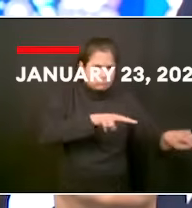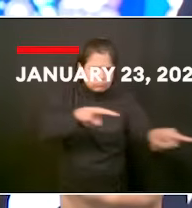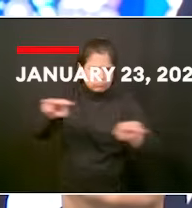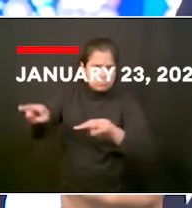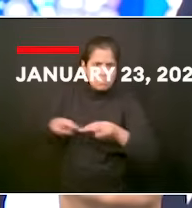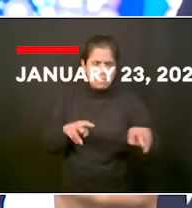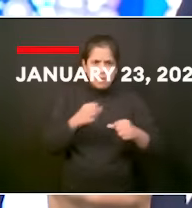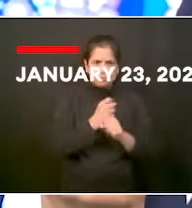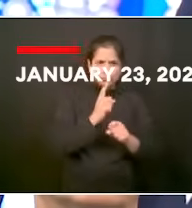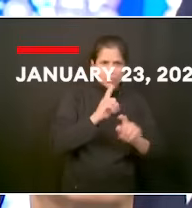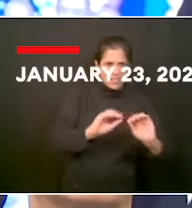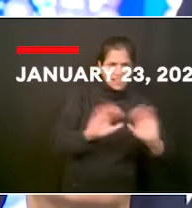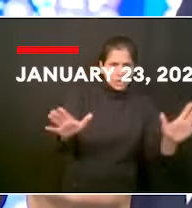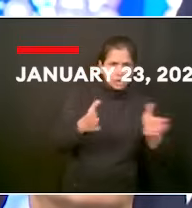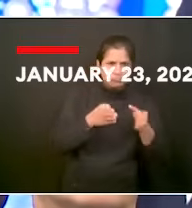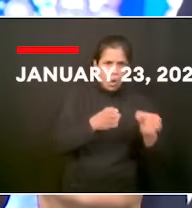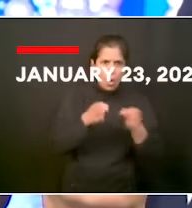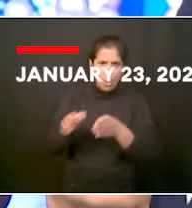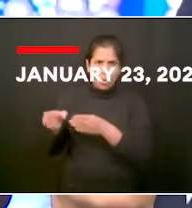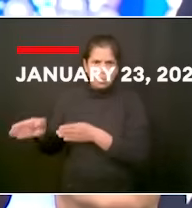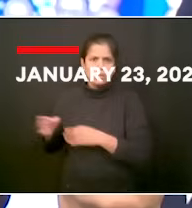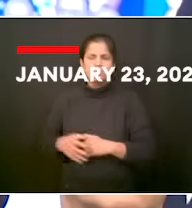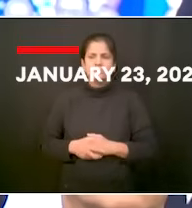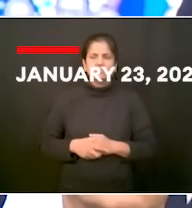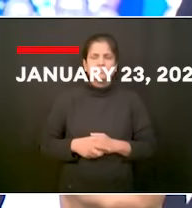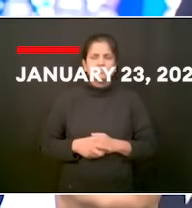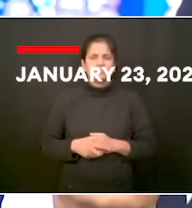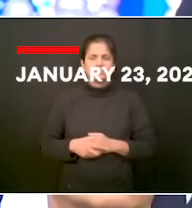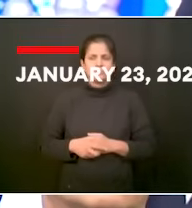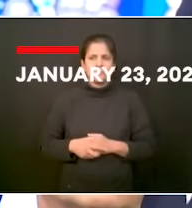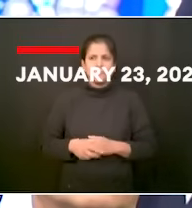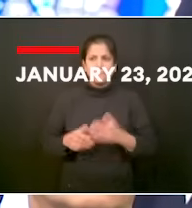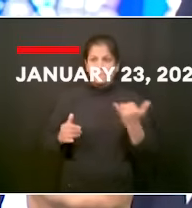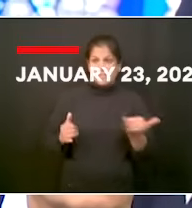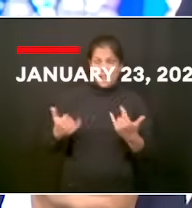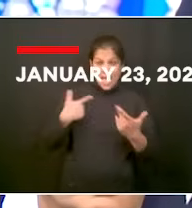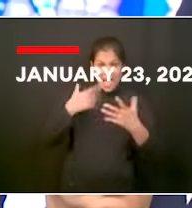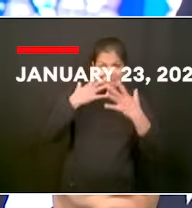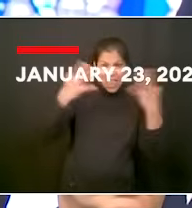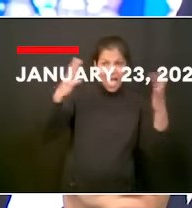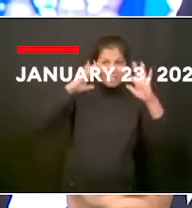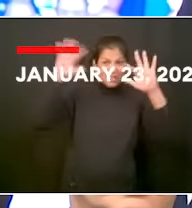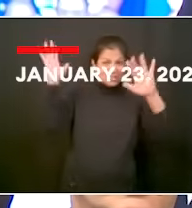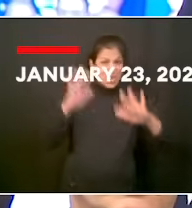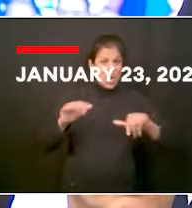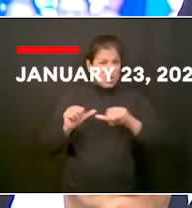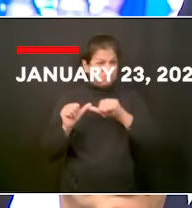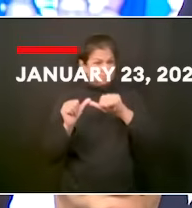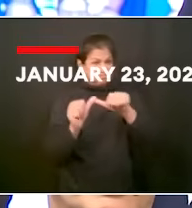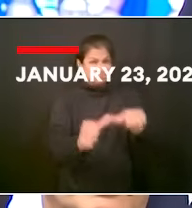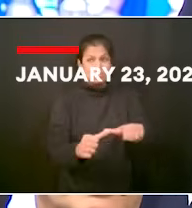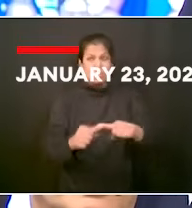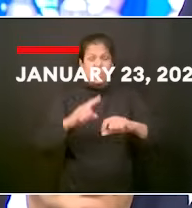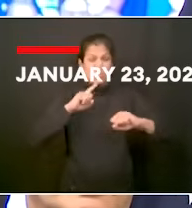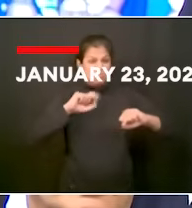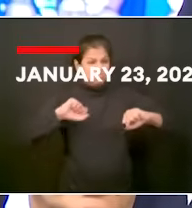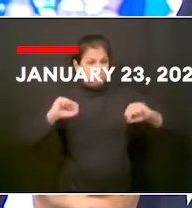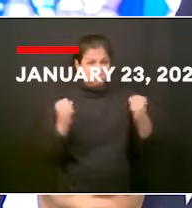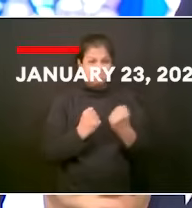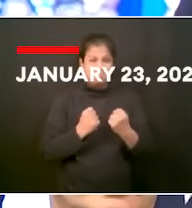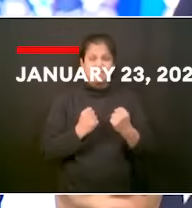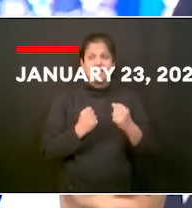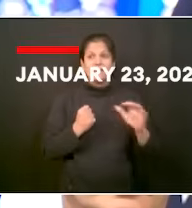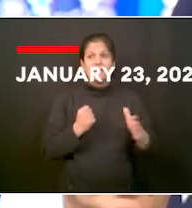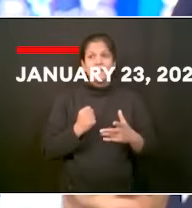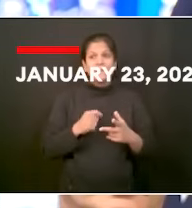will also bring with it significant amounts of precipitation. It will carry a cold front as well. And that is why